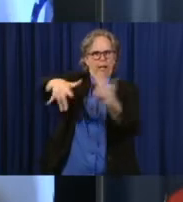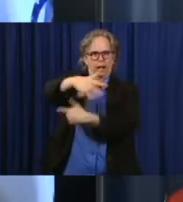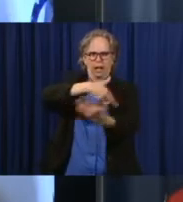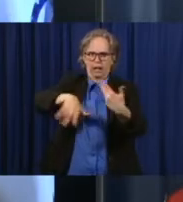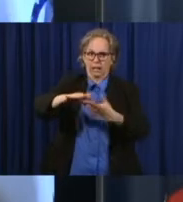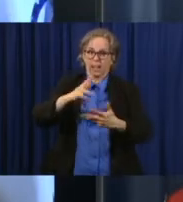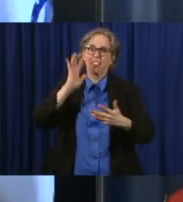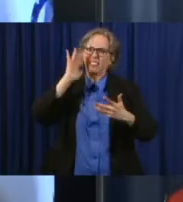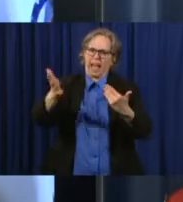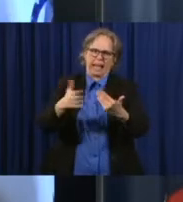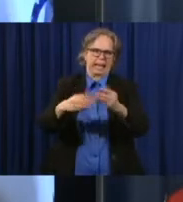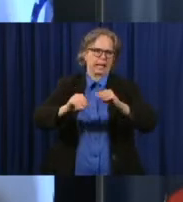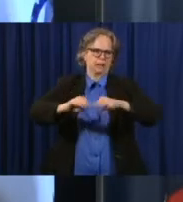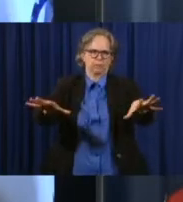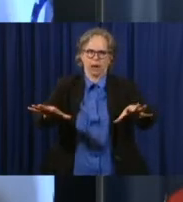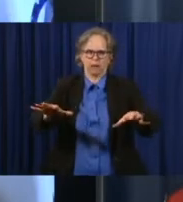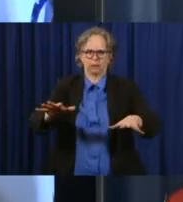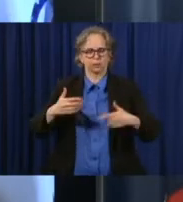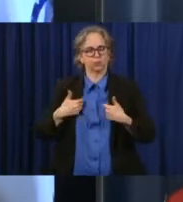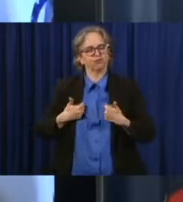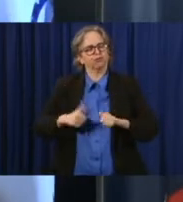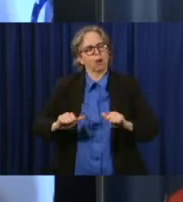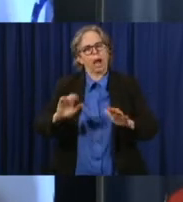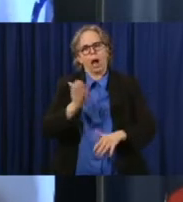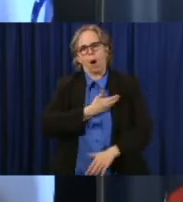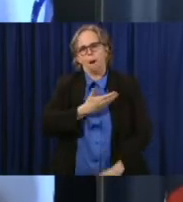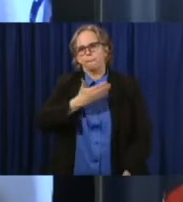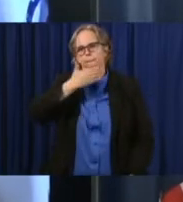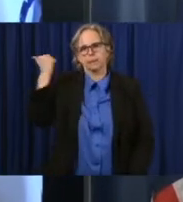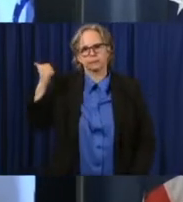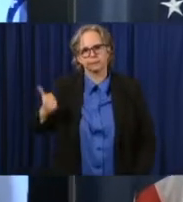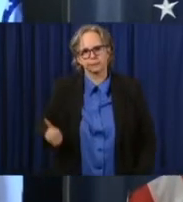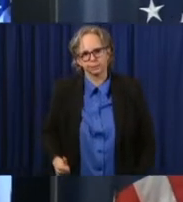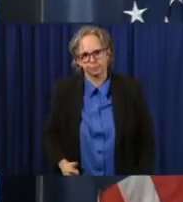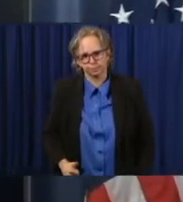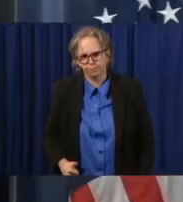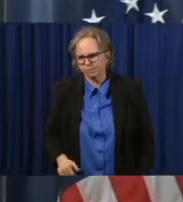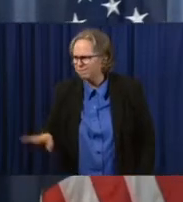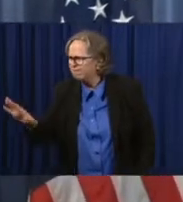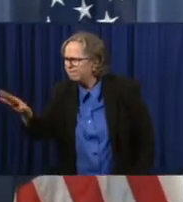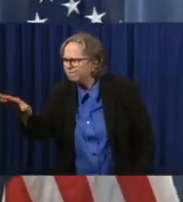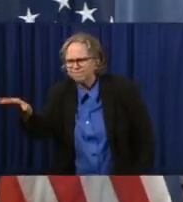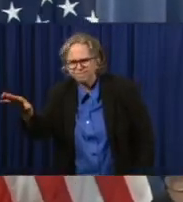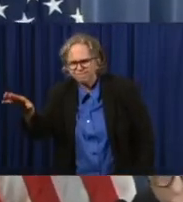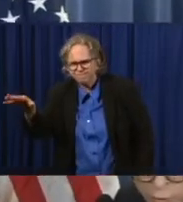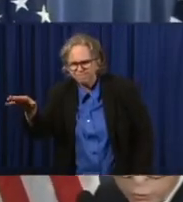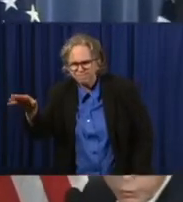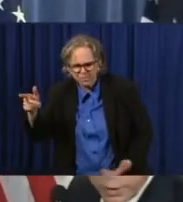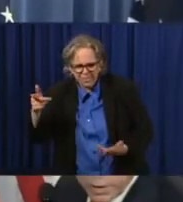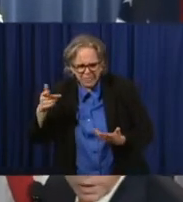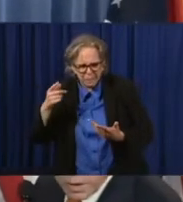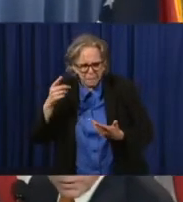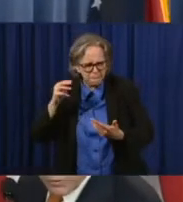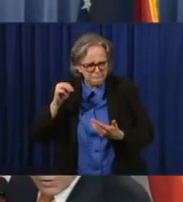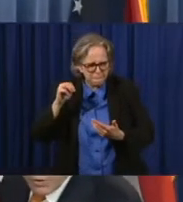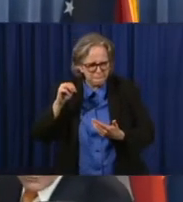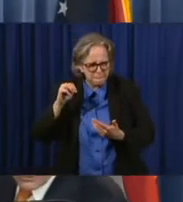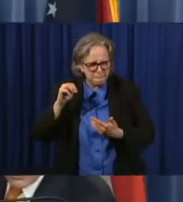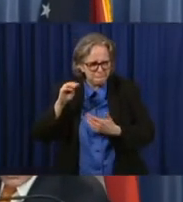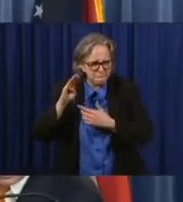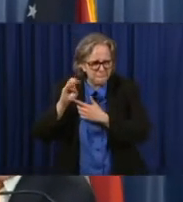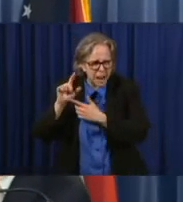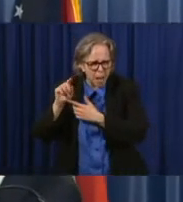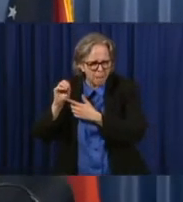that as best we can every day, and that's what we're doing. Director, I may have missed it, but did you mention at Belmont what you're doing in